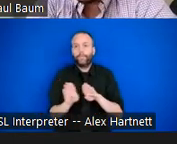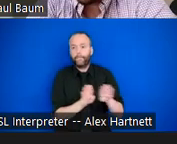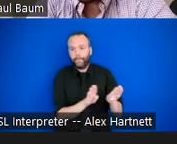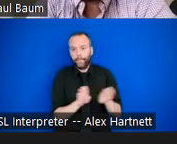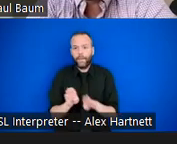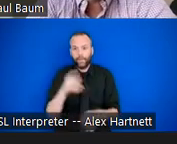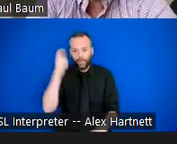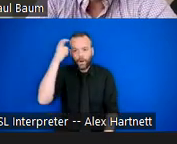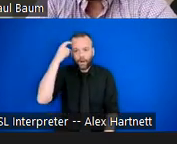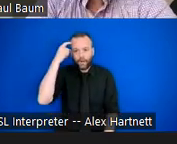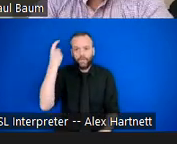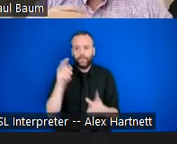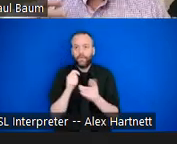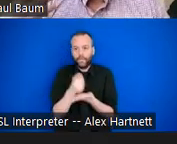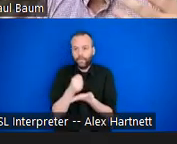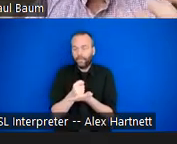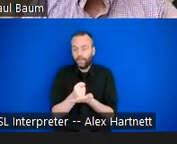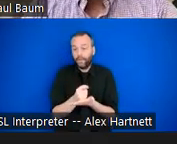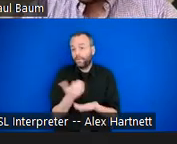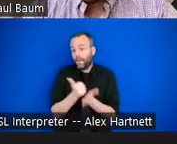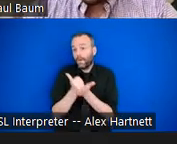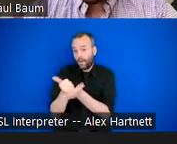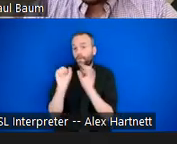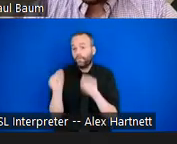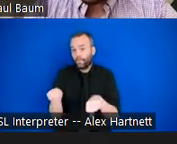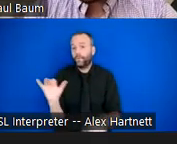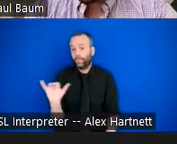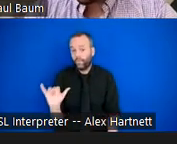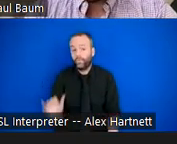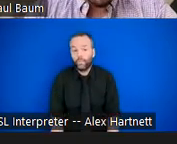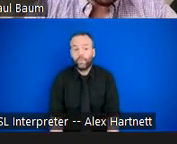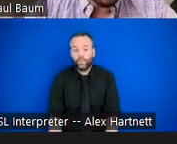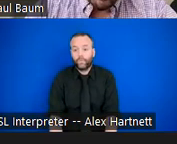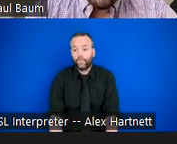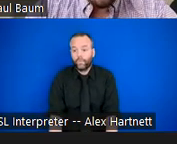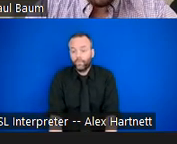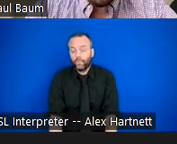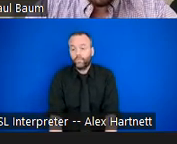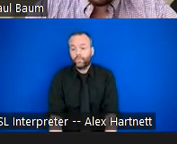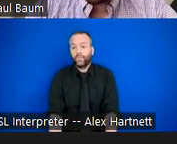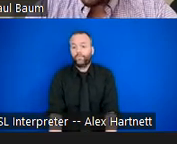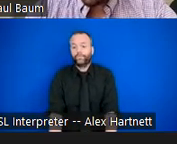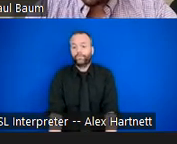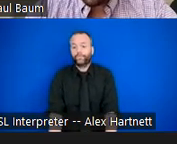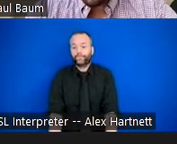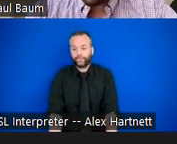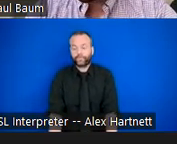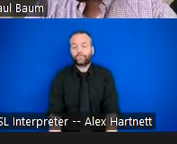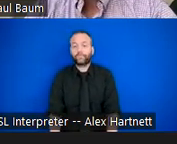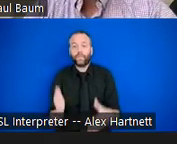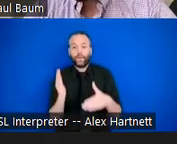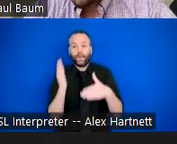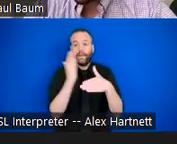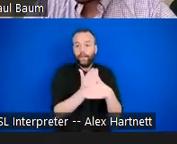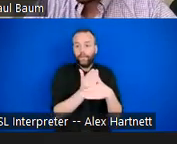few others. Now, other effective mental health interventions are not just clinical, are